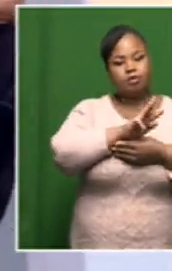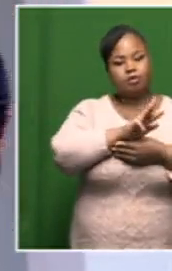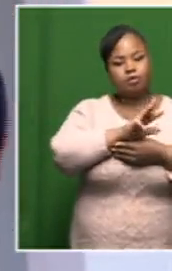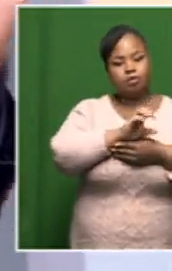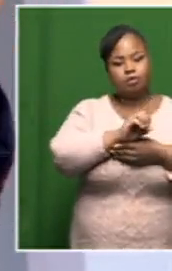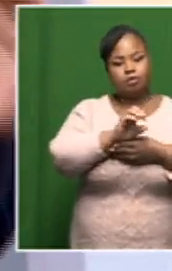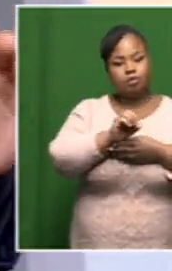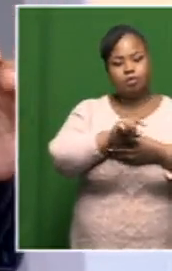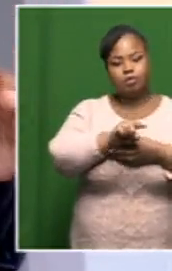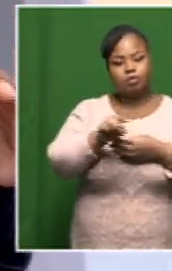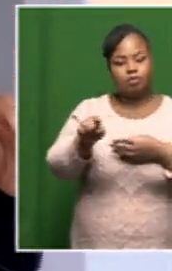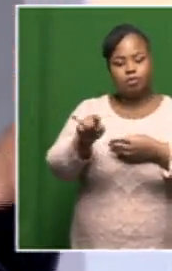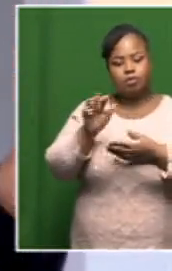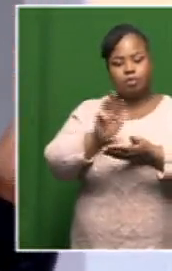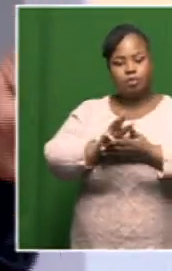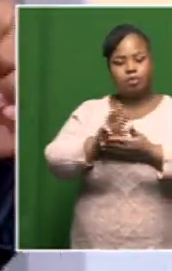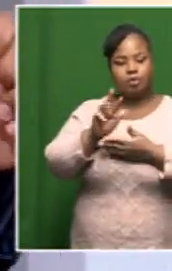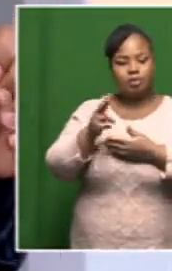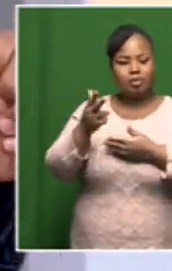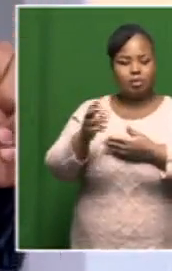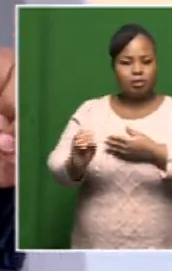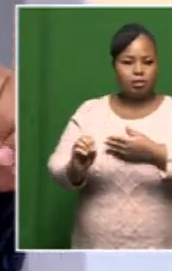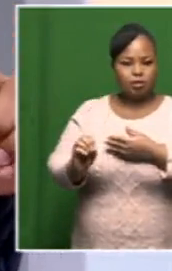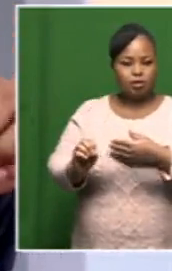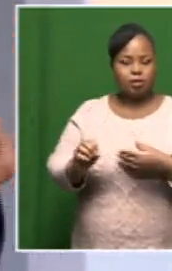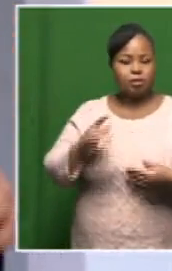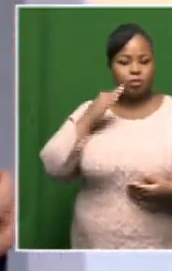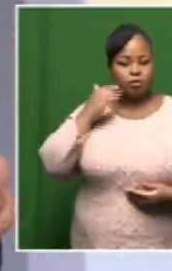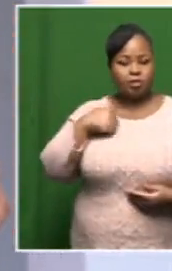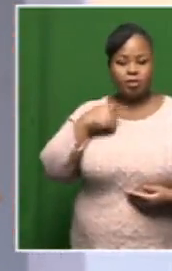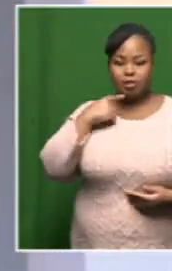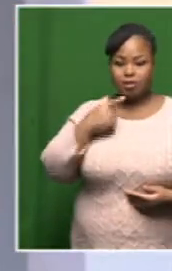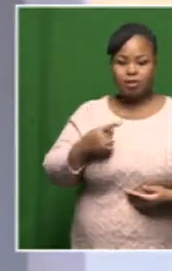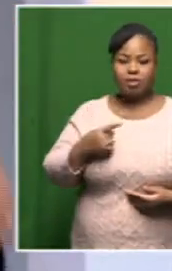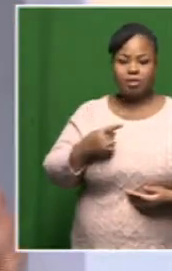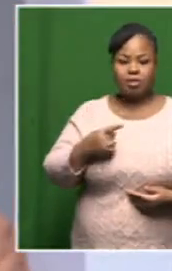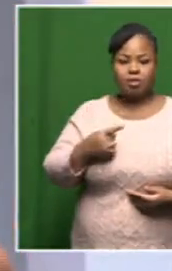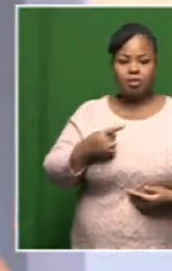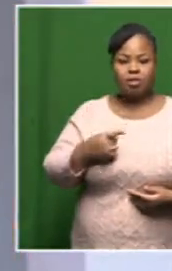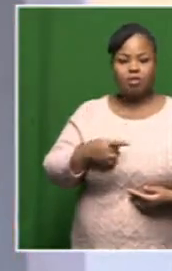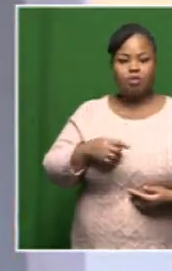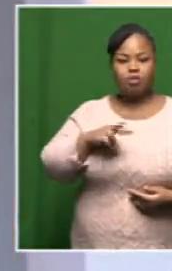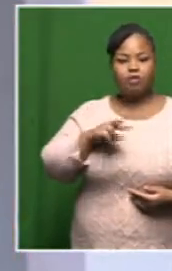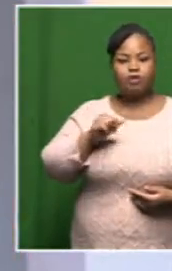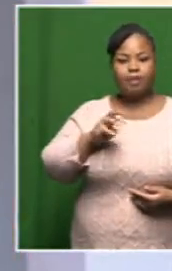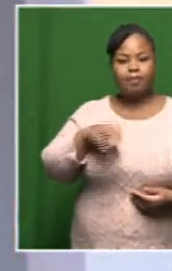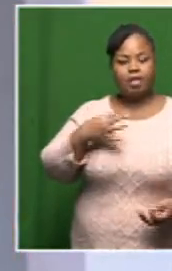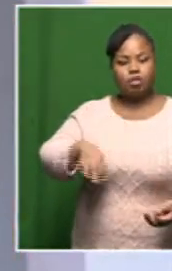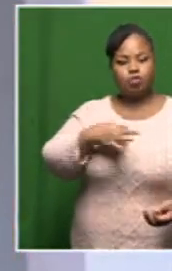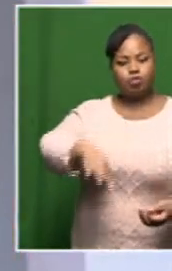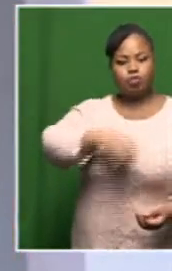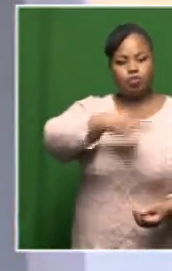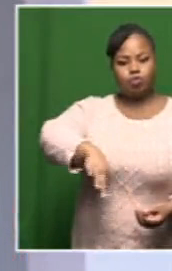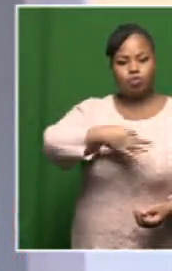1900 until 1980. So now, when I say the 5 decades of Okuvamba, so Okuvamba is to